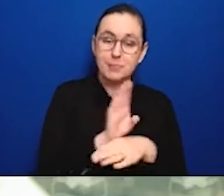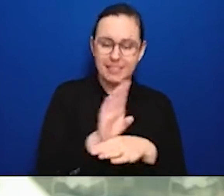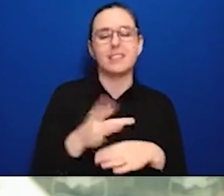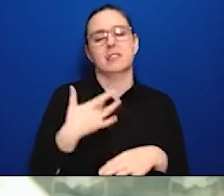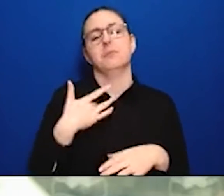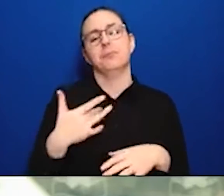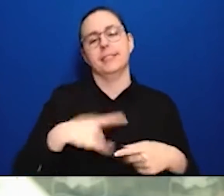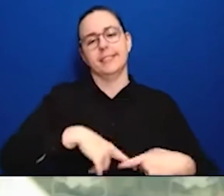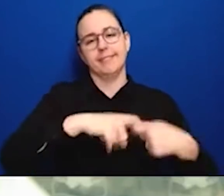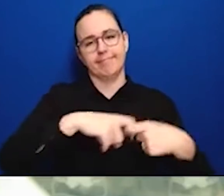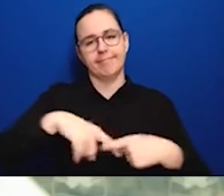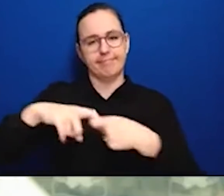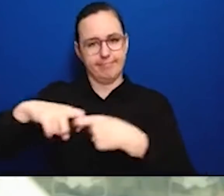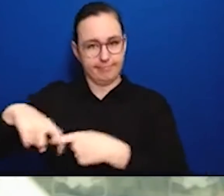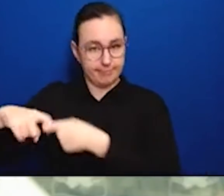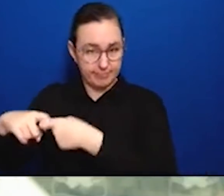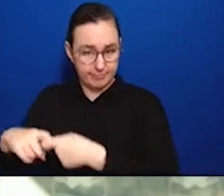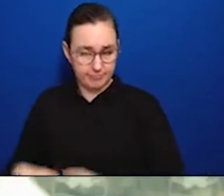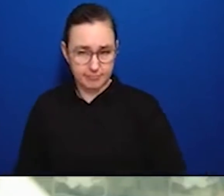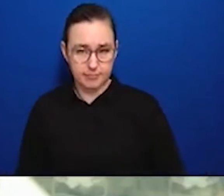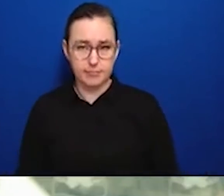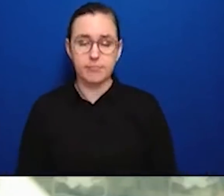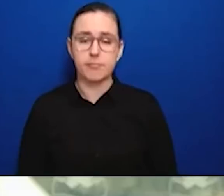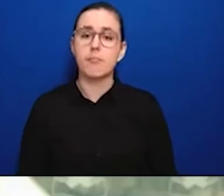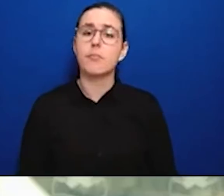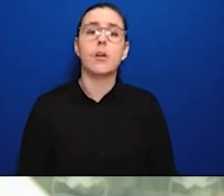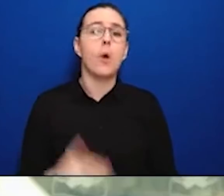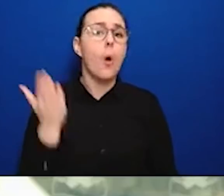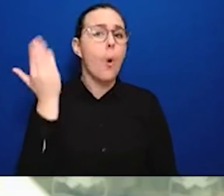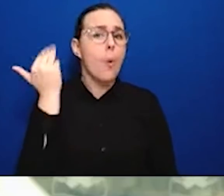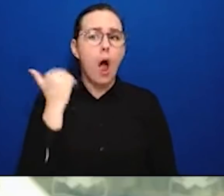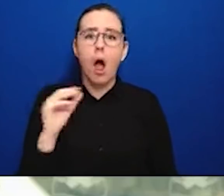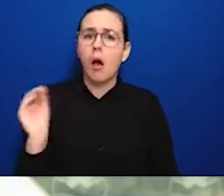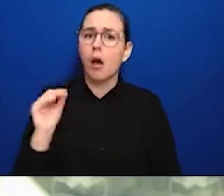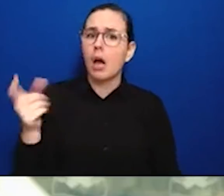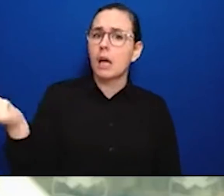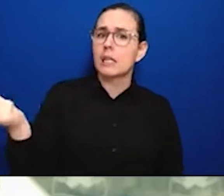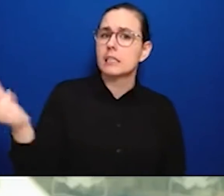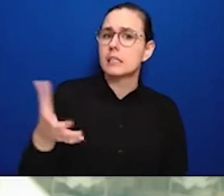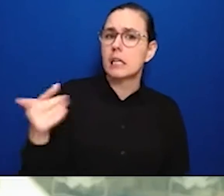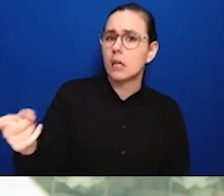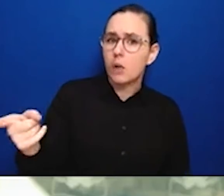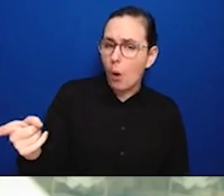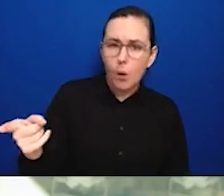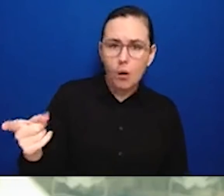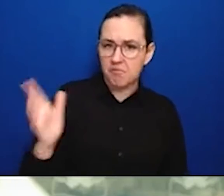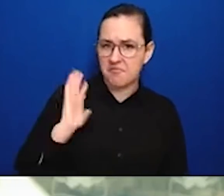questions directed to why one venue to another is probably better for PHO and Dr. Henry.